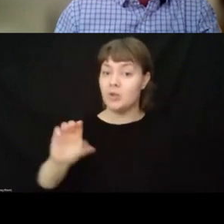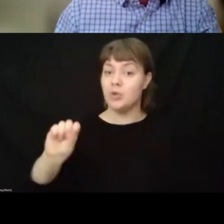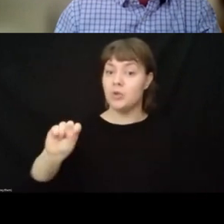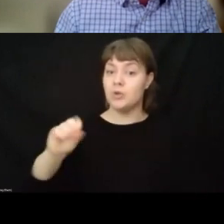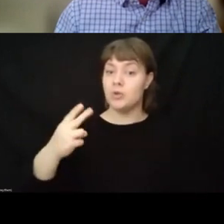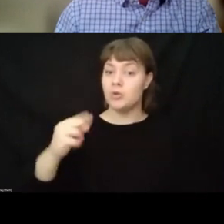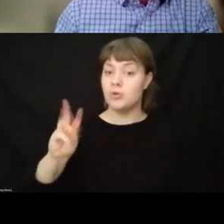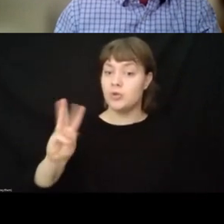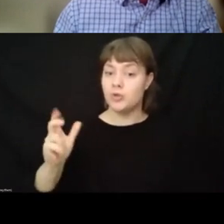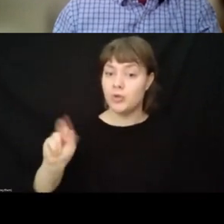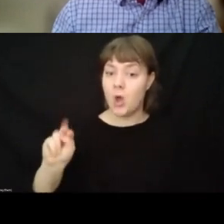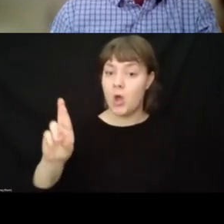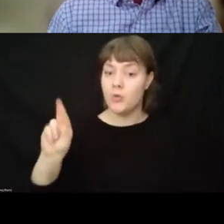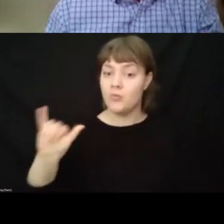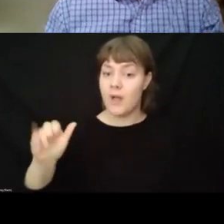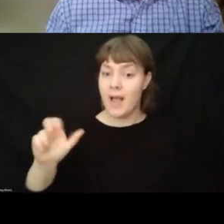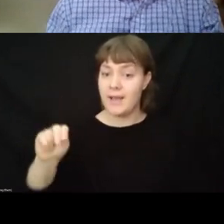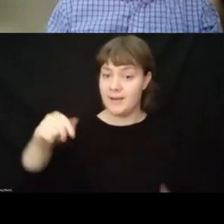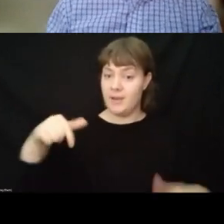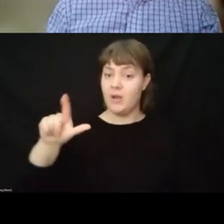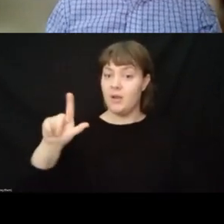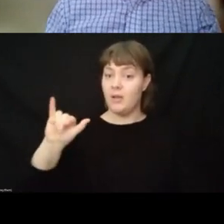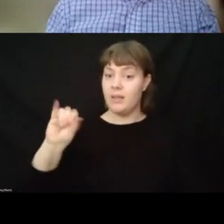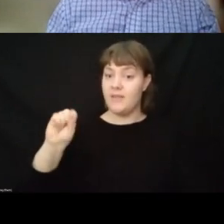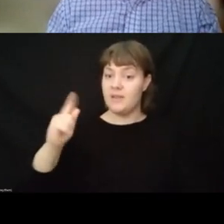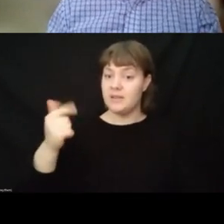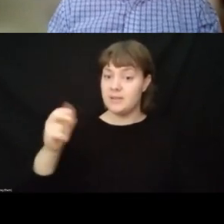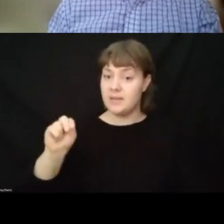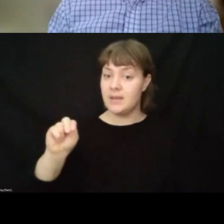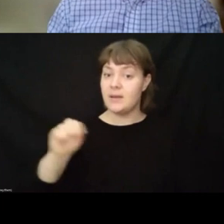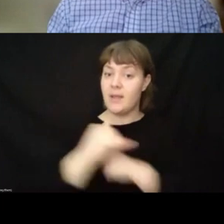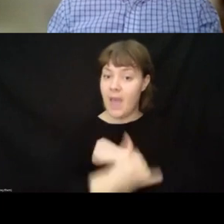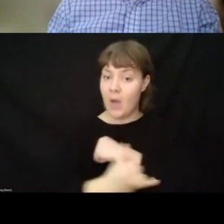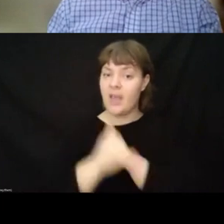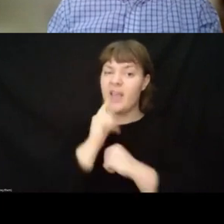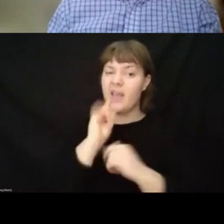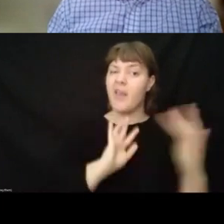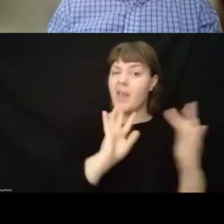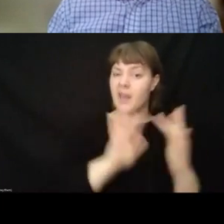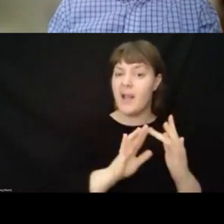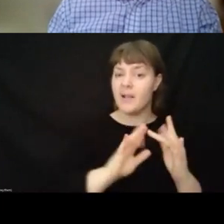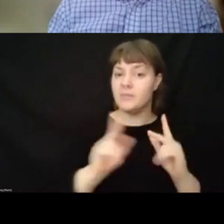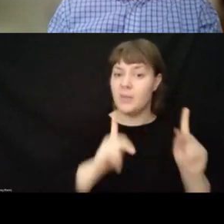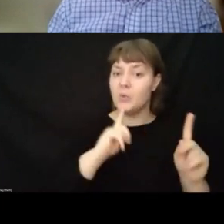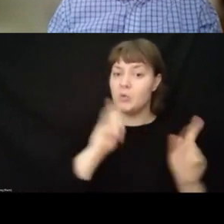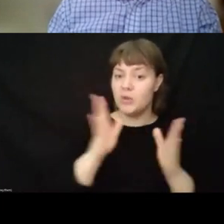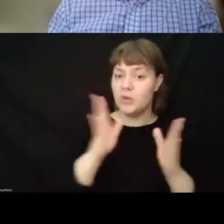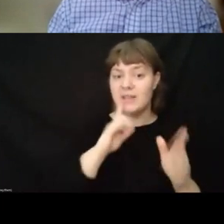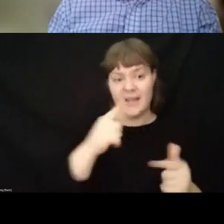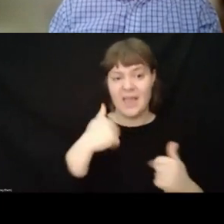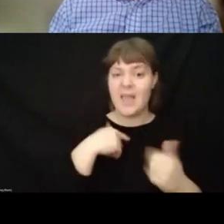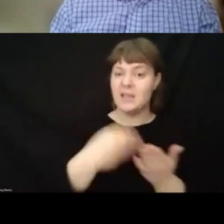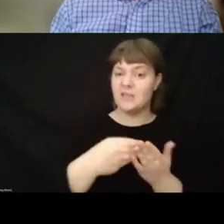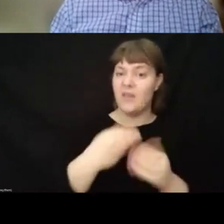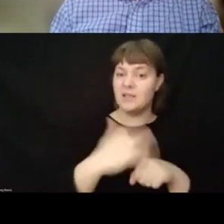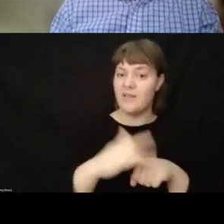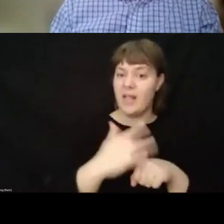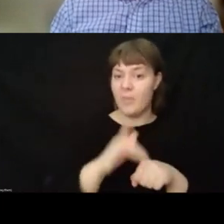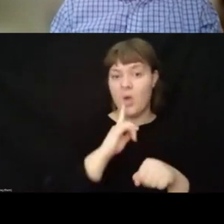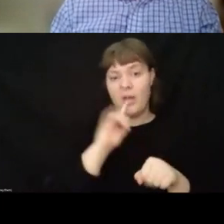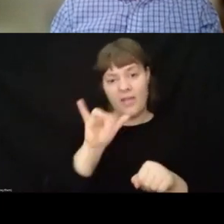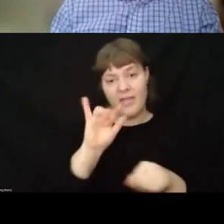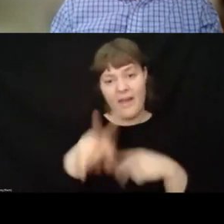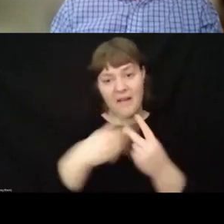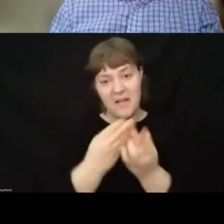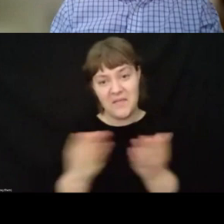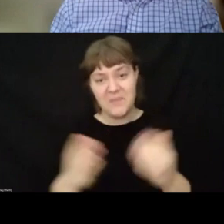in Livingston County, and he can help connect people to services if he had, because he has funds and all of that good stuff. So he can help out. And I